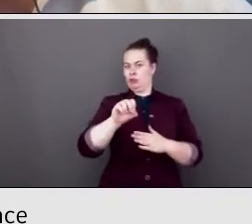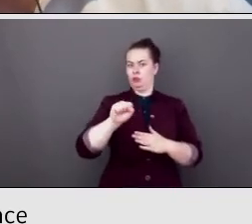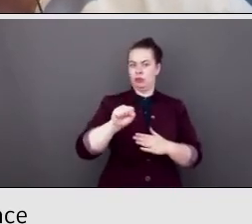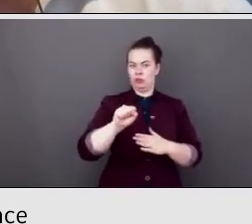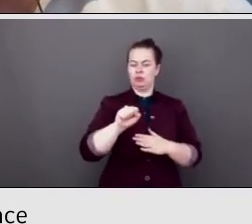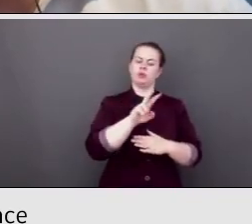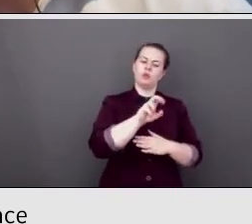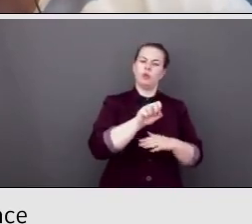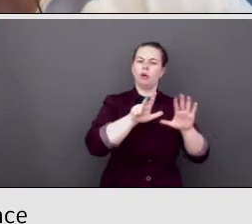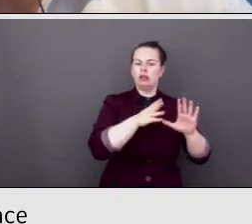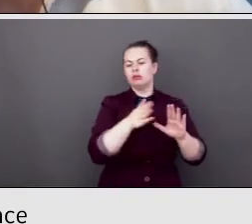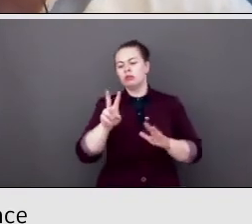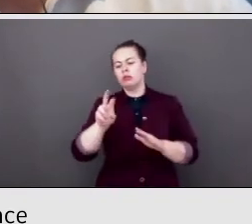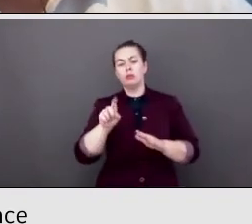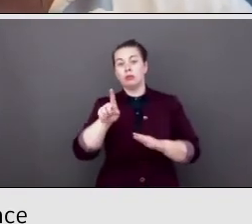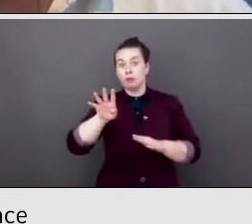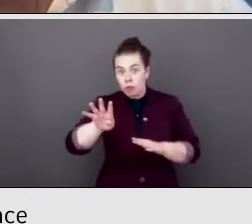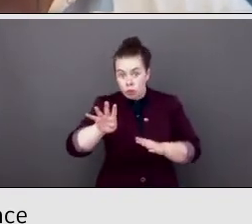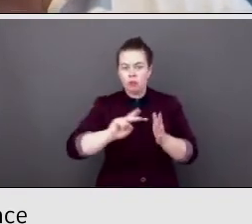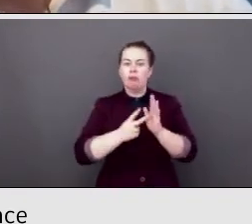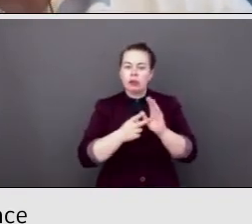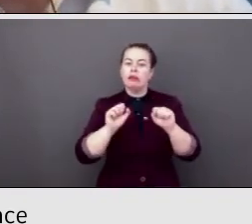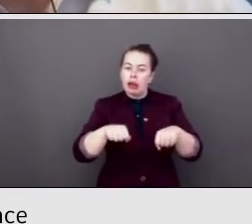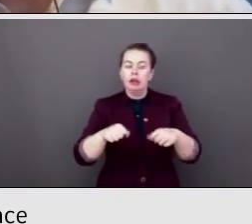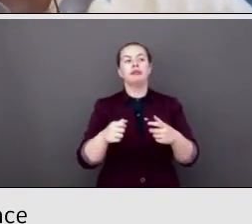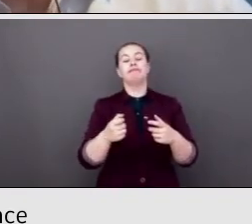from 2008 to 2014.